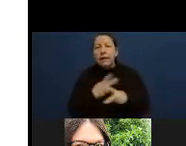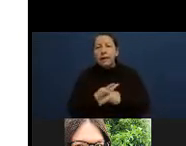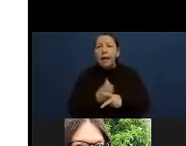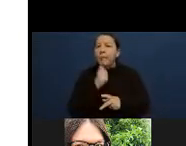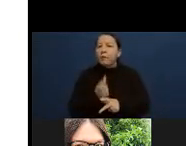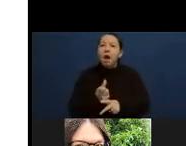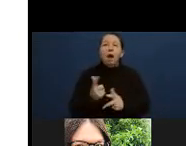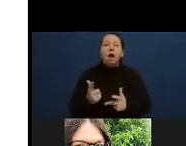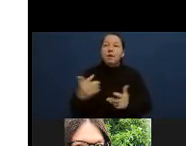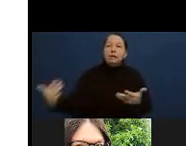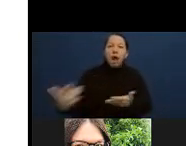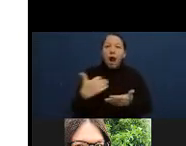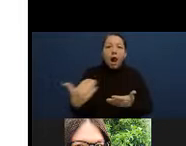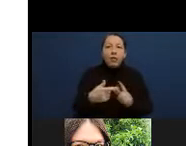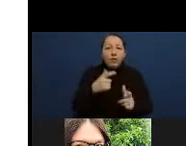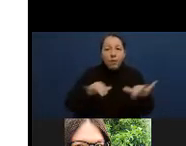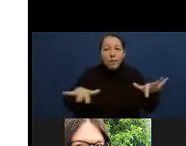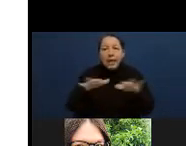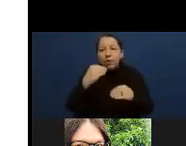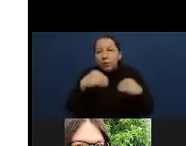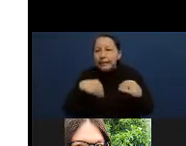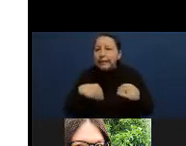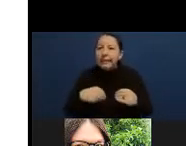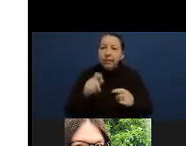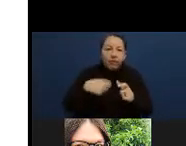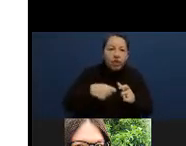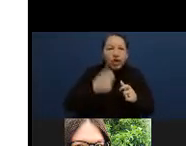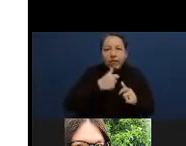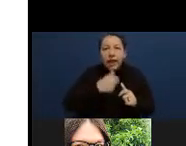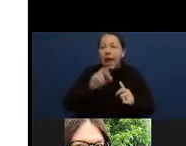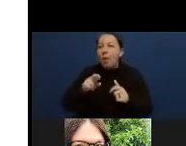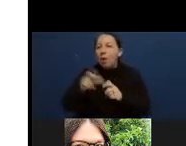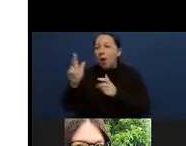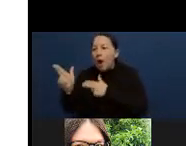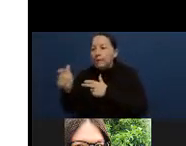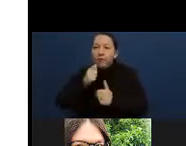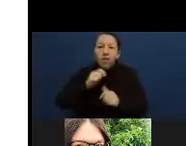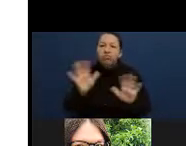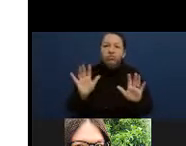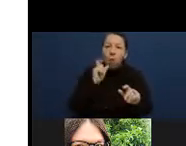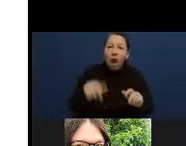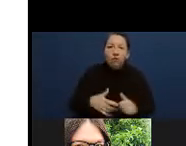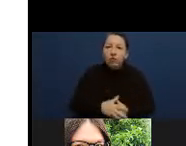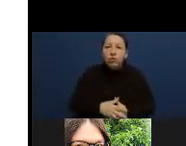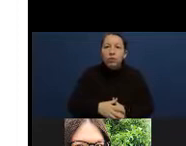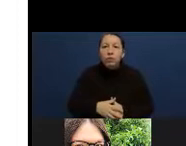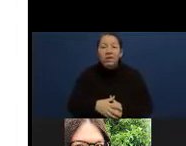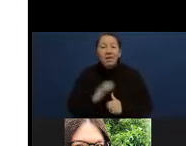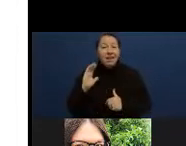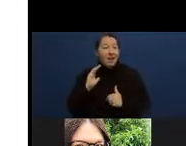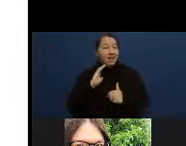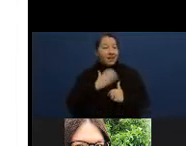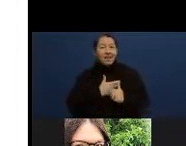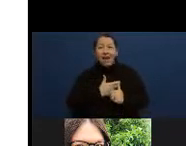living off the land as much as we used to. Our grieving has changed since COVID and how that's affecting